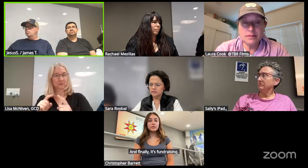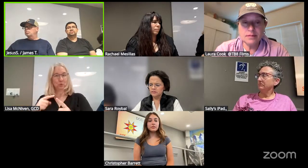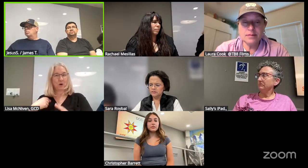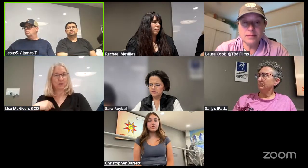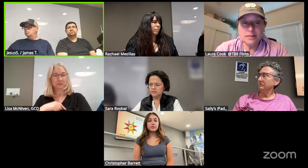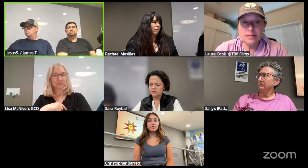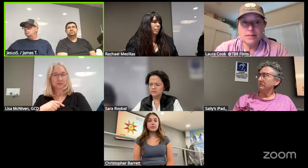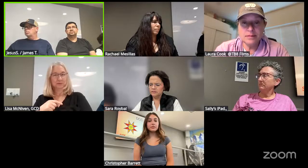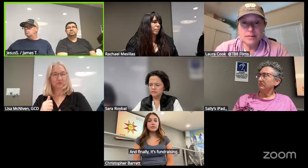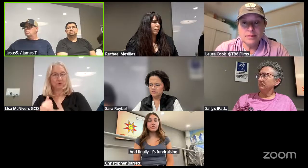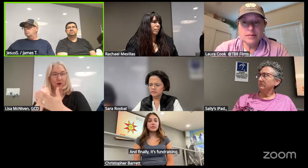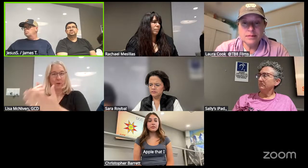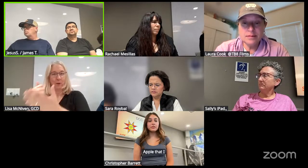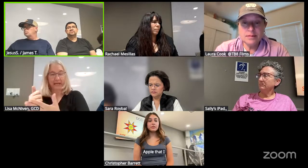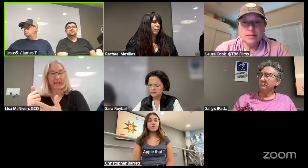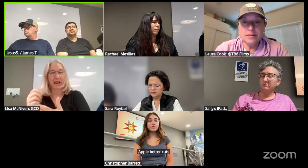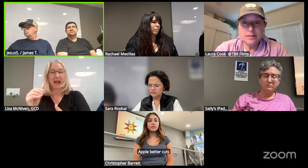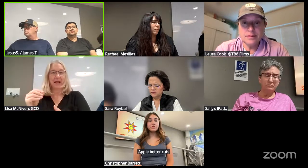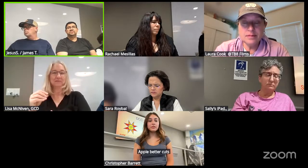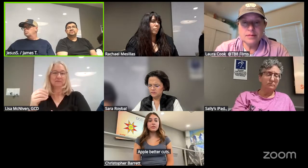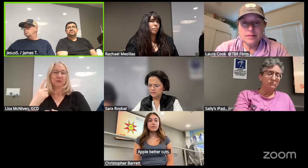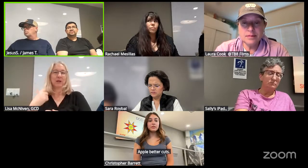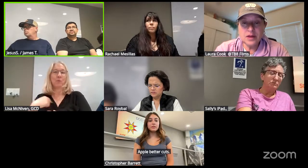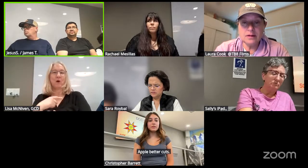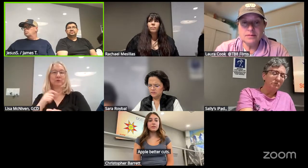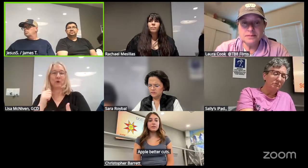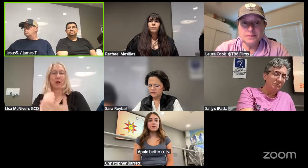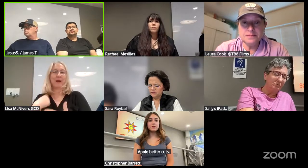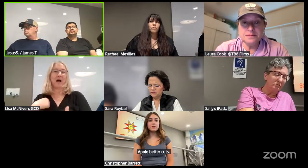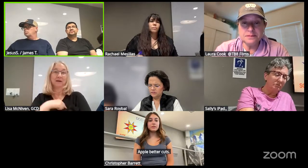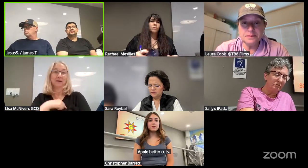Apple go to us. They're helping out.